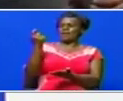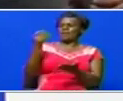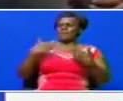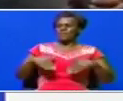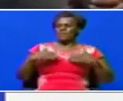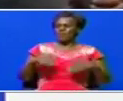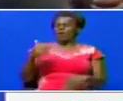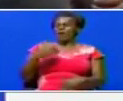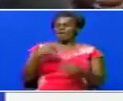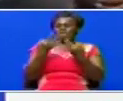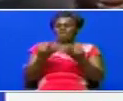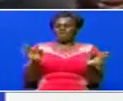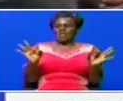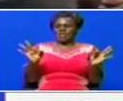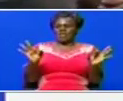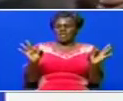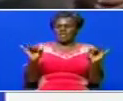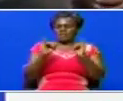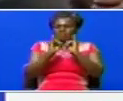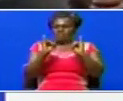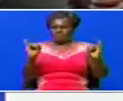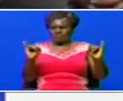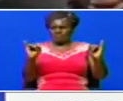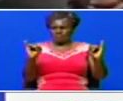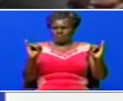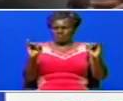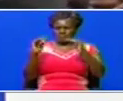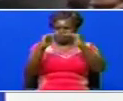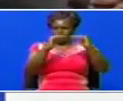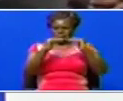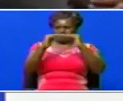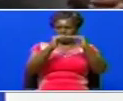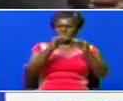had a free, transparent, and credible election.